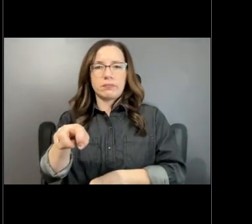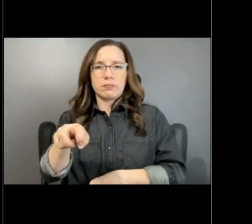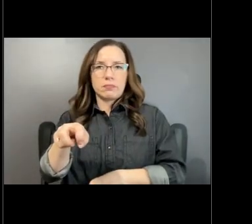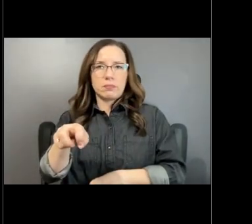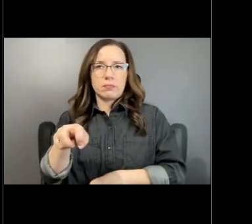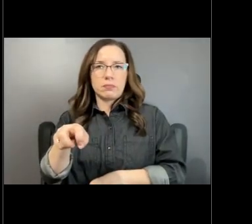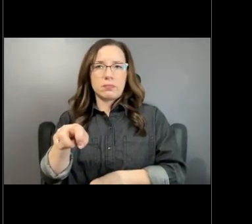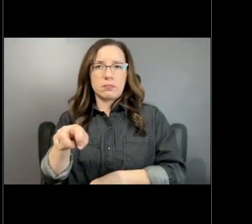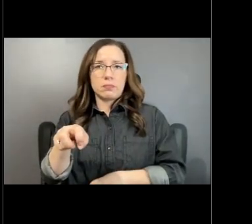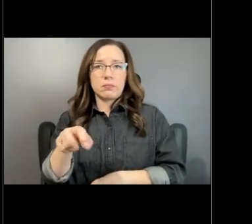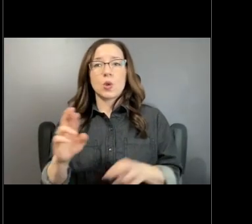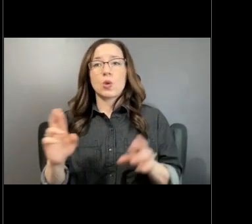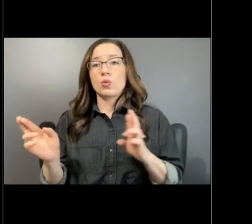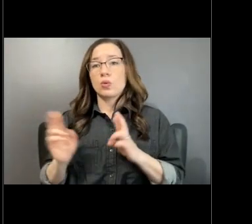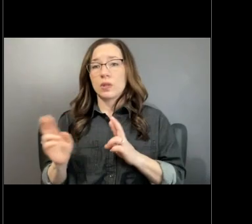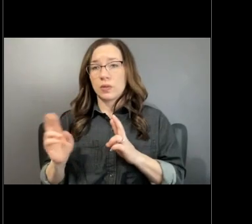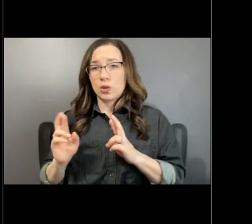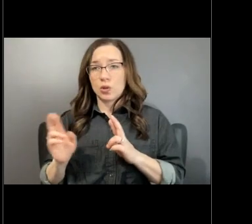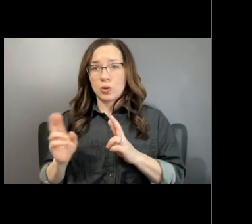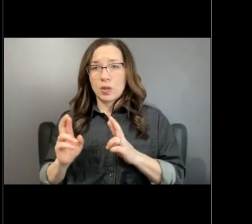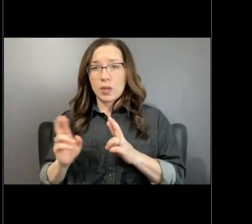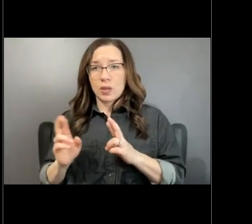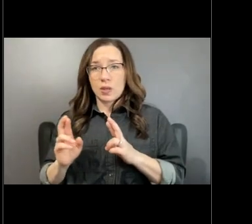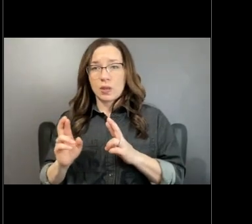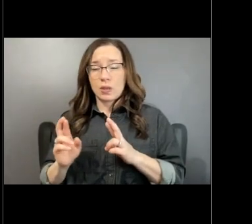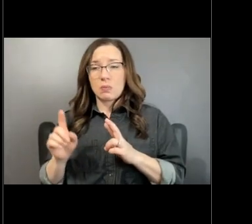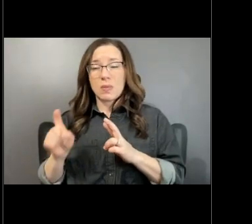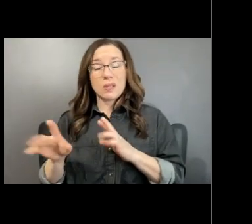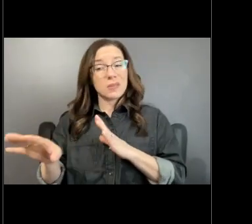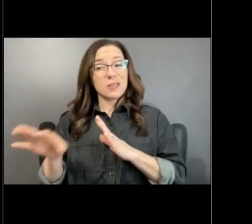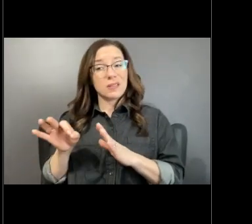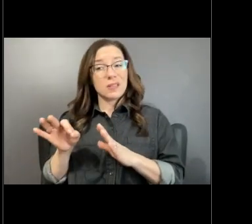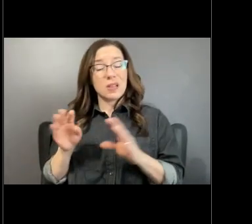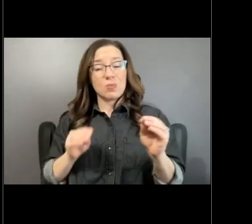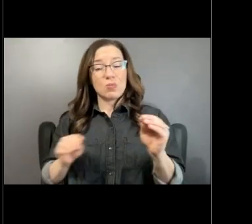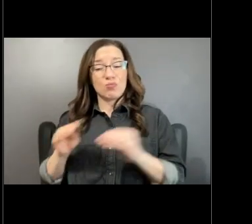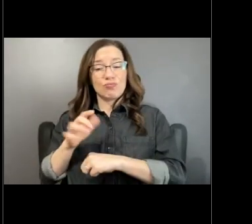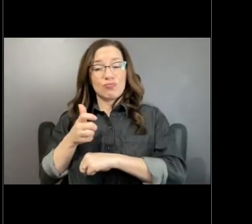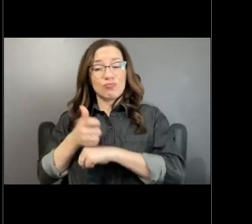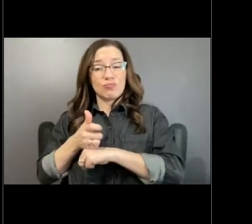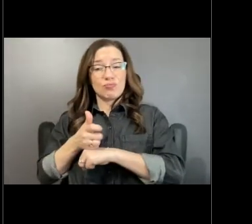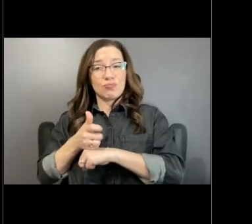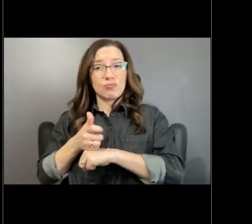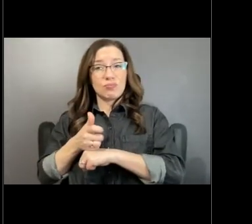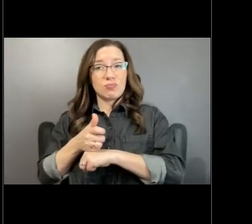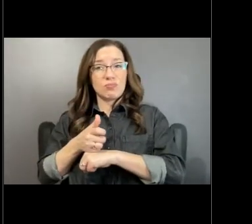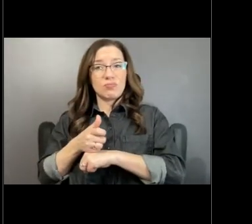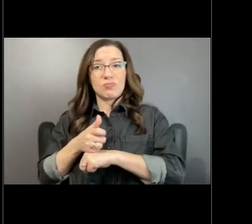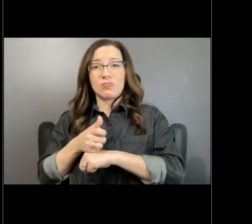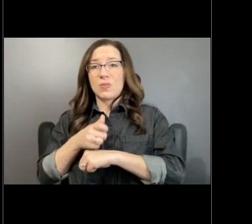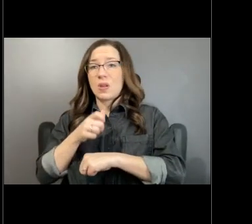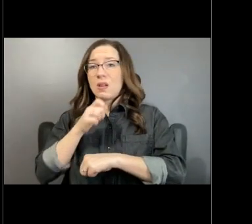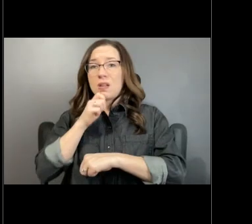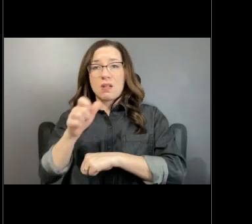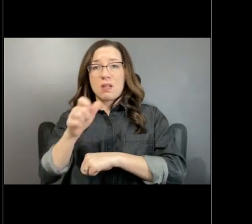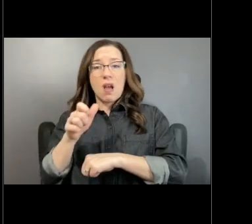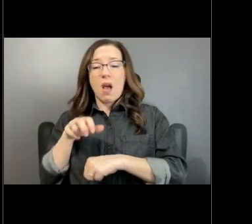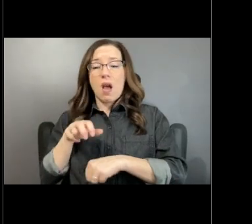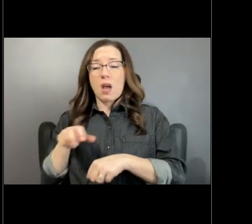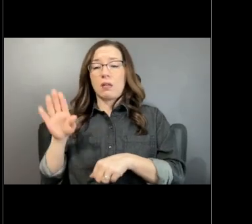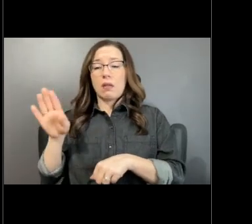A refrigerator must be selected and positioned to not encroach upon